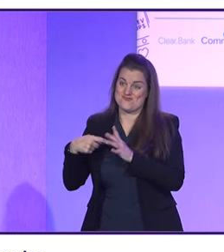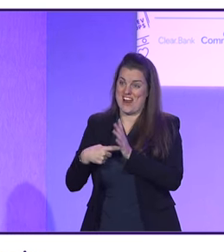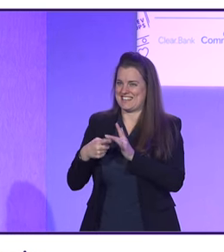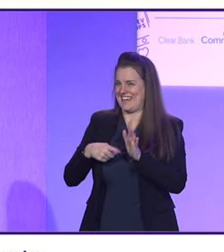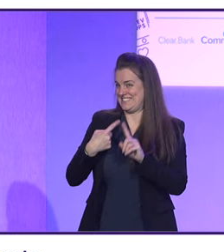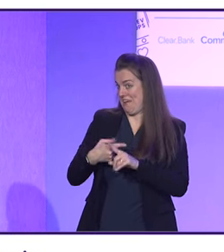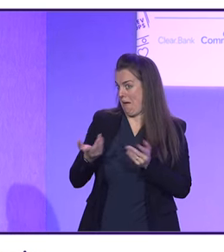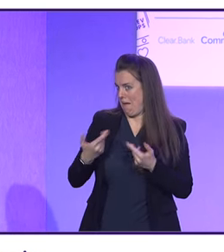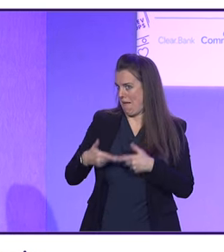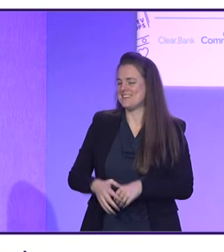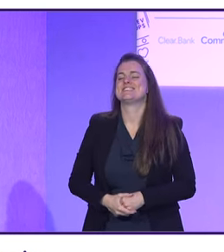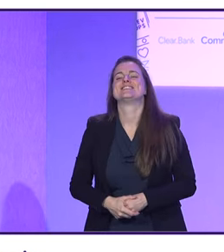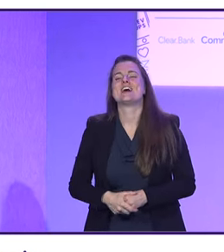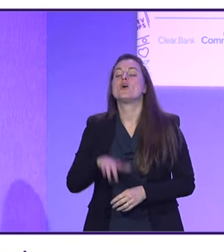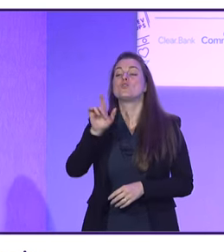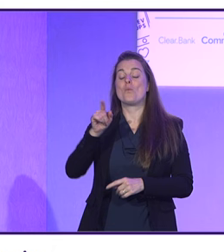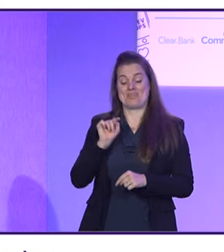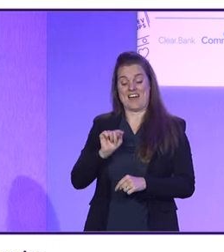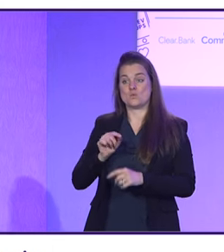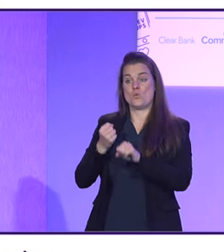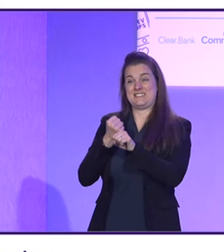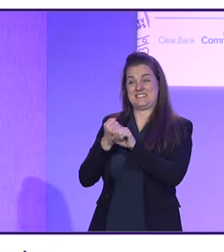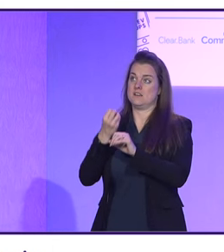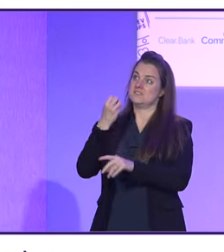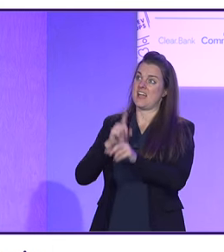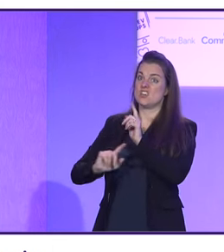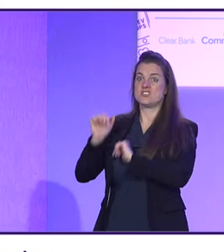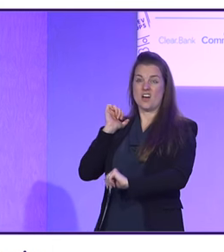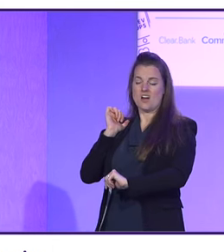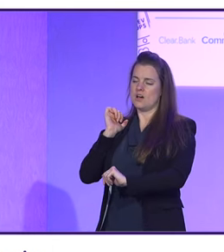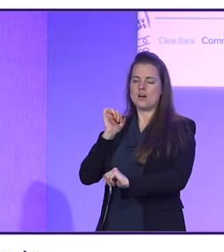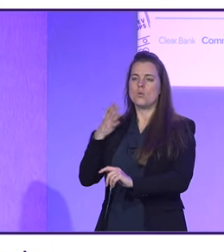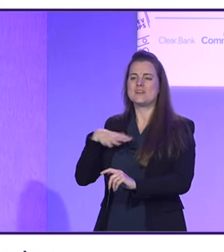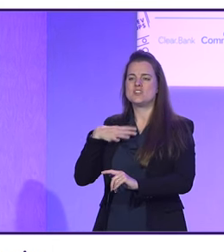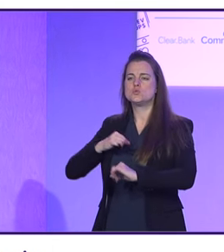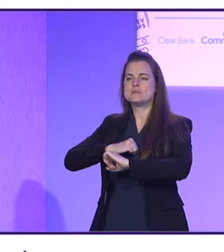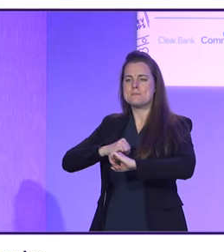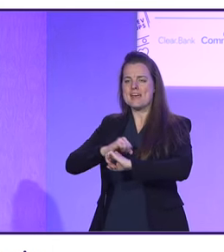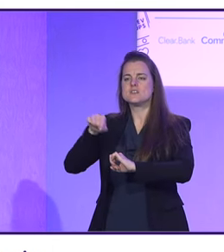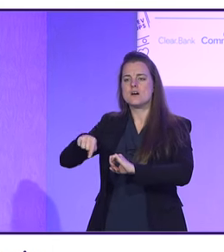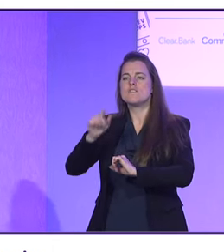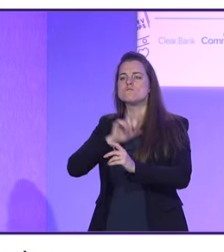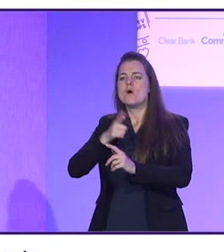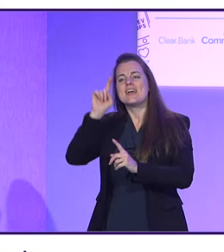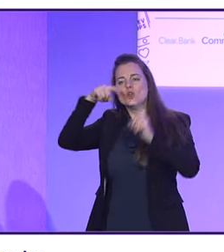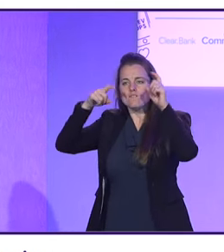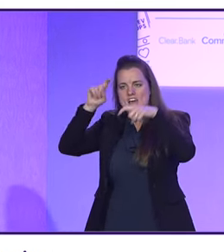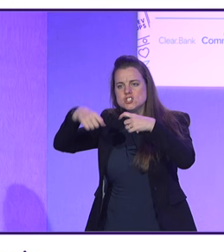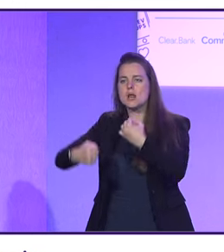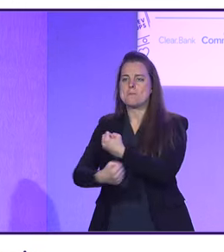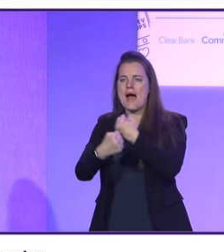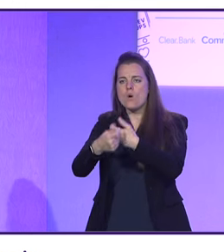application engineers 10 years ago, and we need for platform engineers. This is the space that I think we need the innovation and the power to become